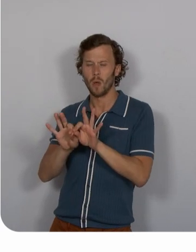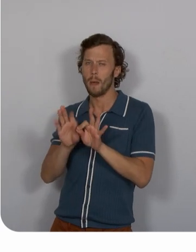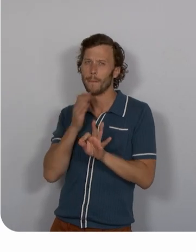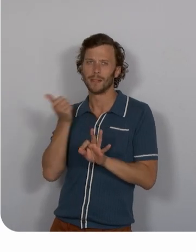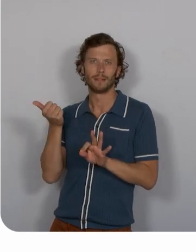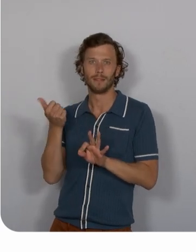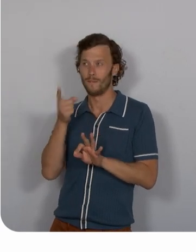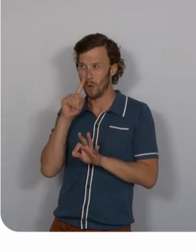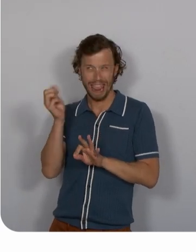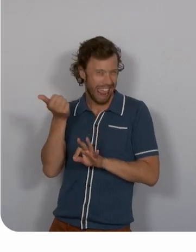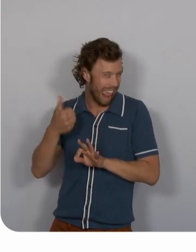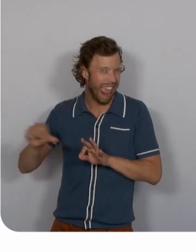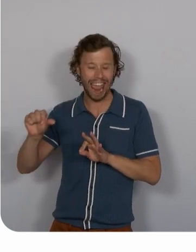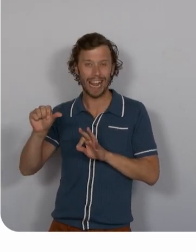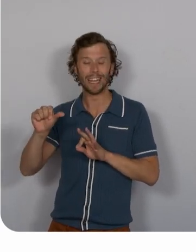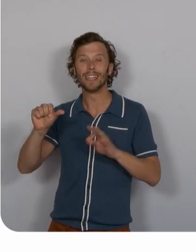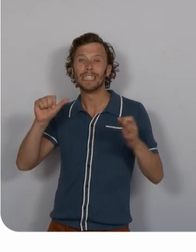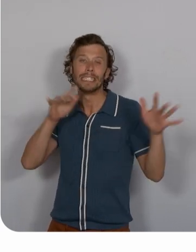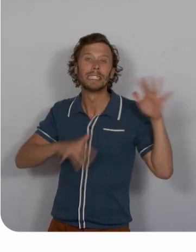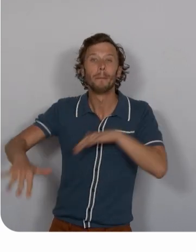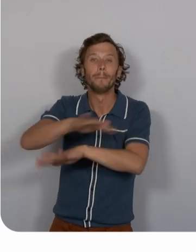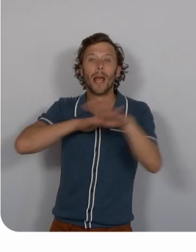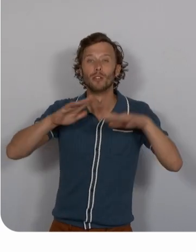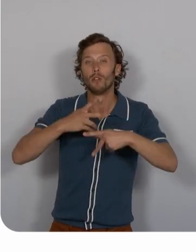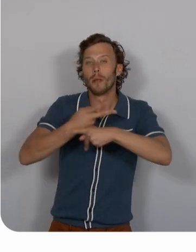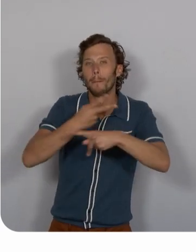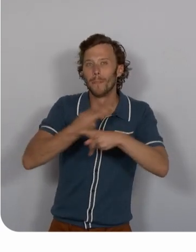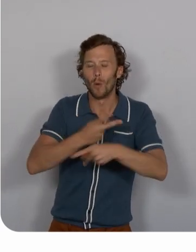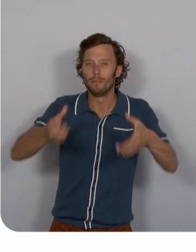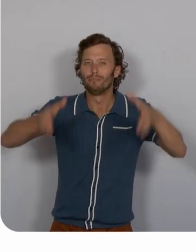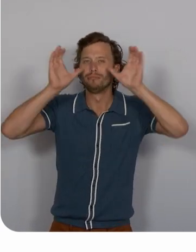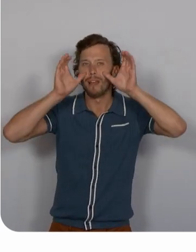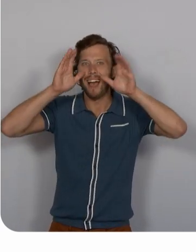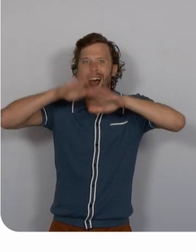headset on the market for a long time to come.